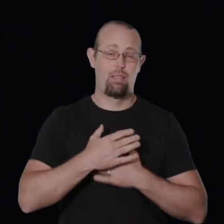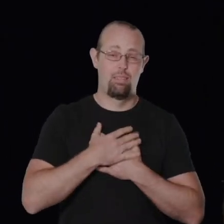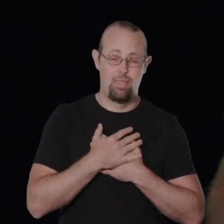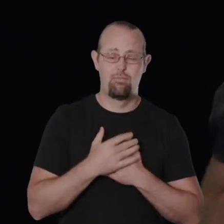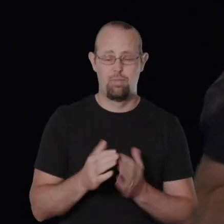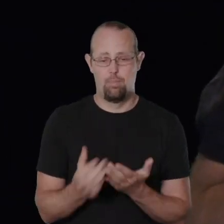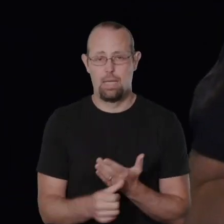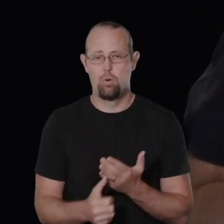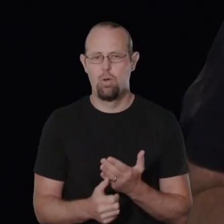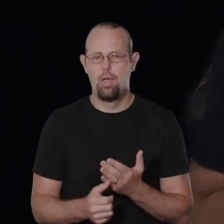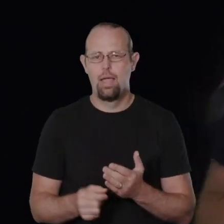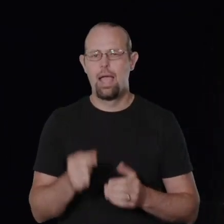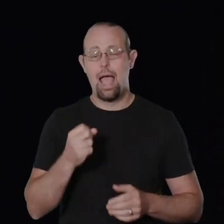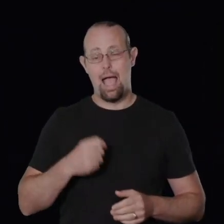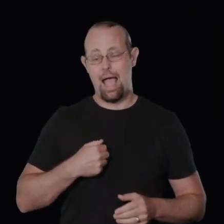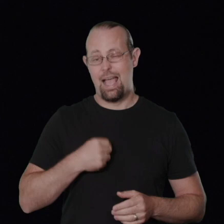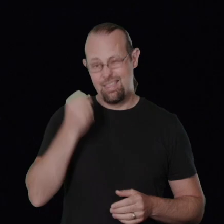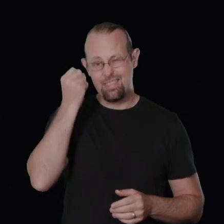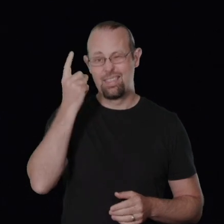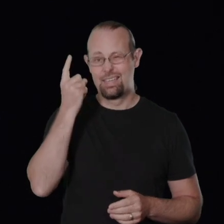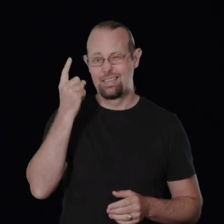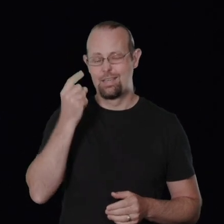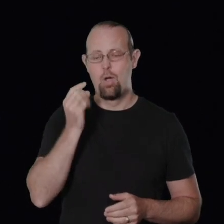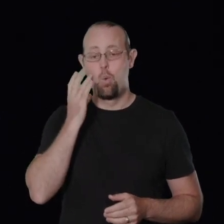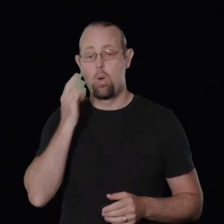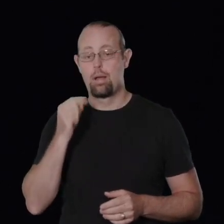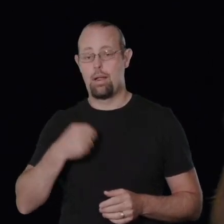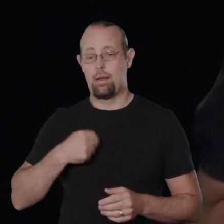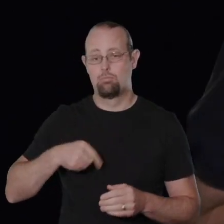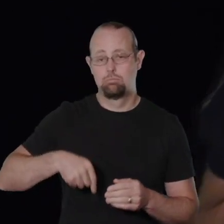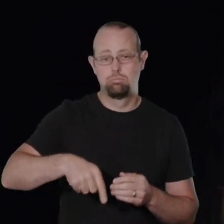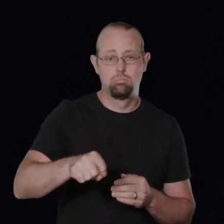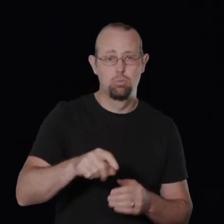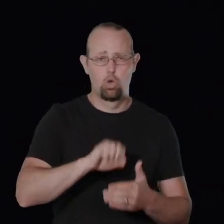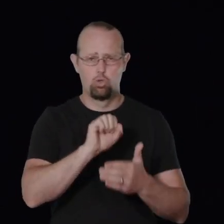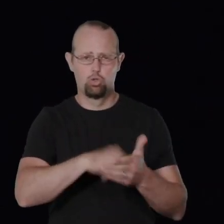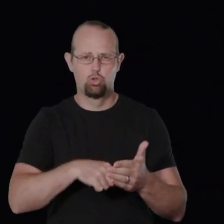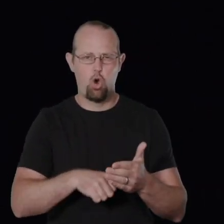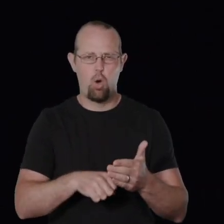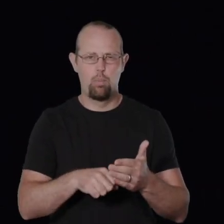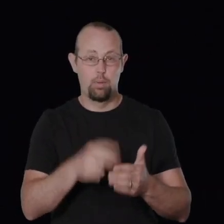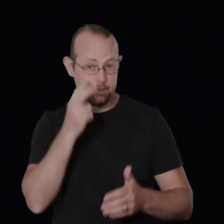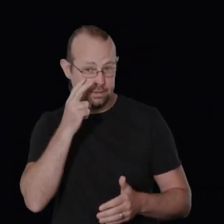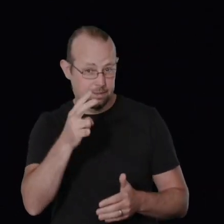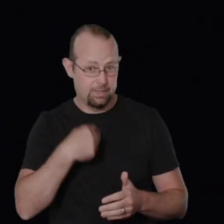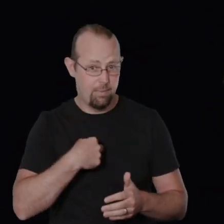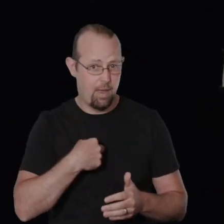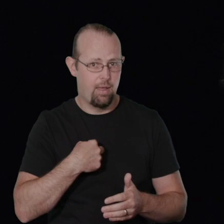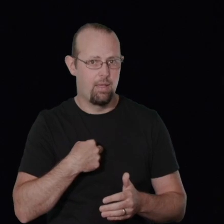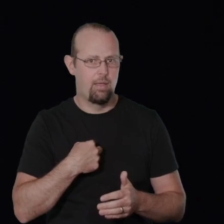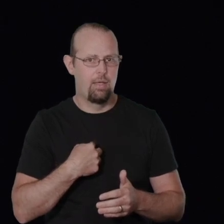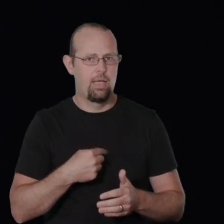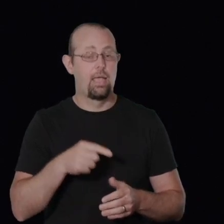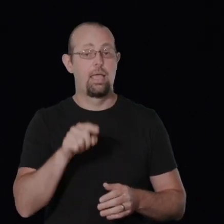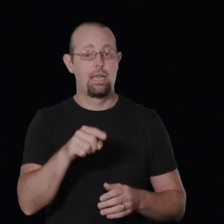he did this. He never admitted it, but I'm sure he did. When he would see me coming, he would remember the things I'd looked at previously,